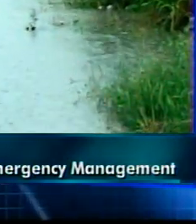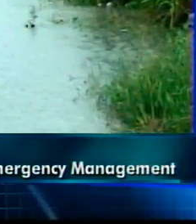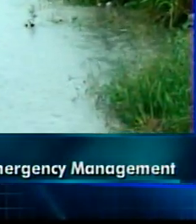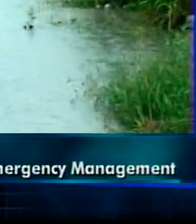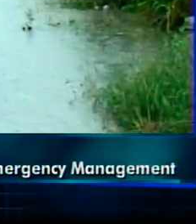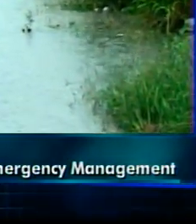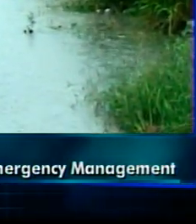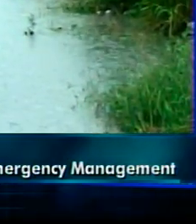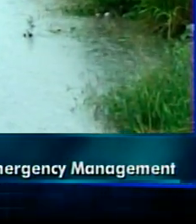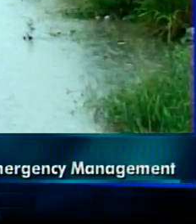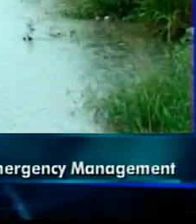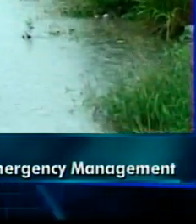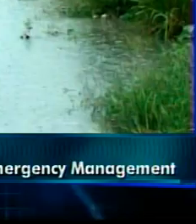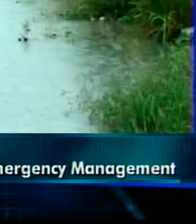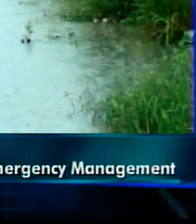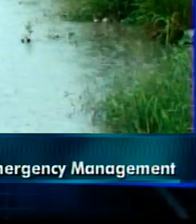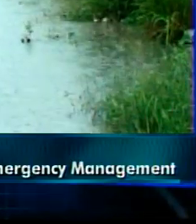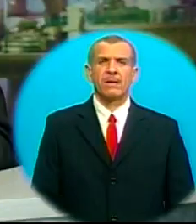clearing blockages.